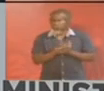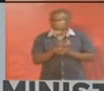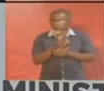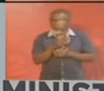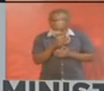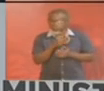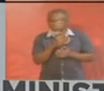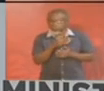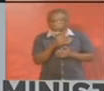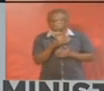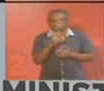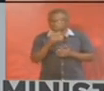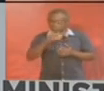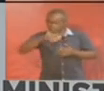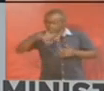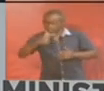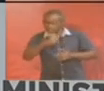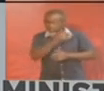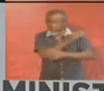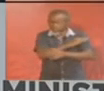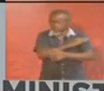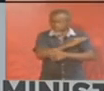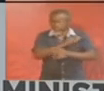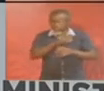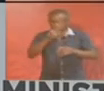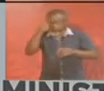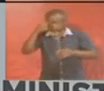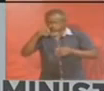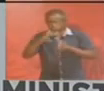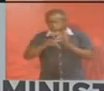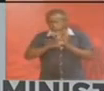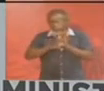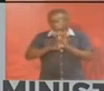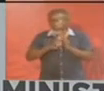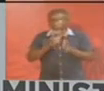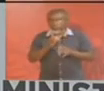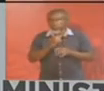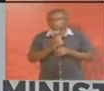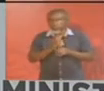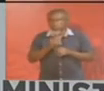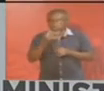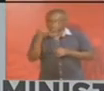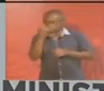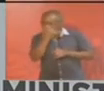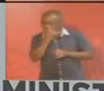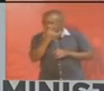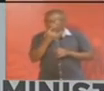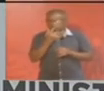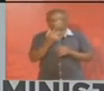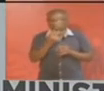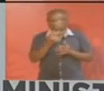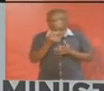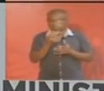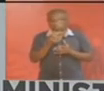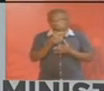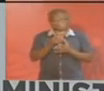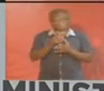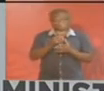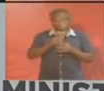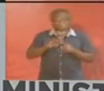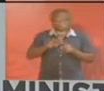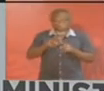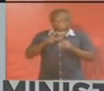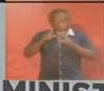some peripheral clinics, sometimes they do outreach for ophthalmology, for example, but you have to meet the criteria of having a chronic disease and being over